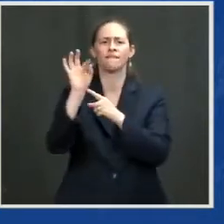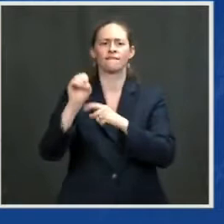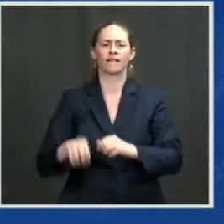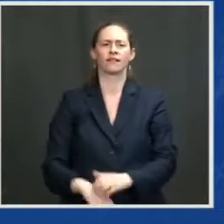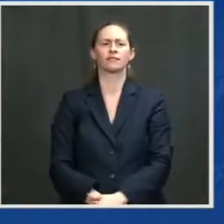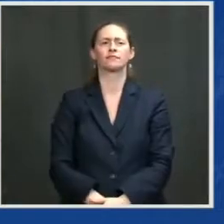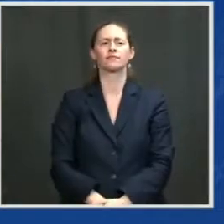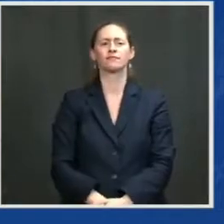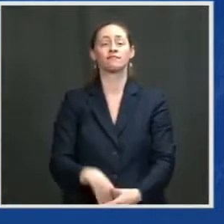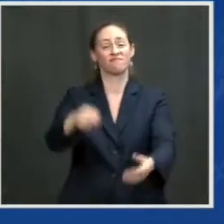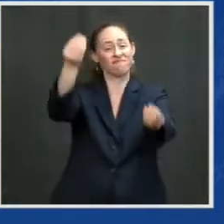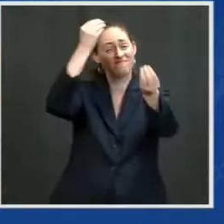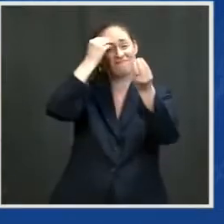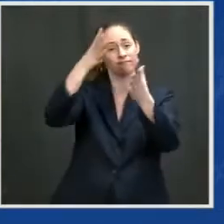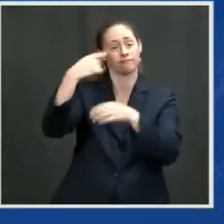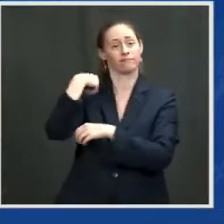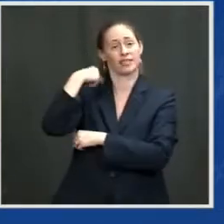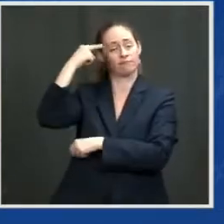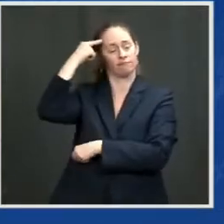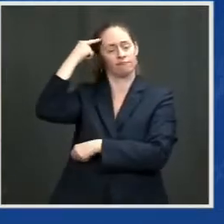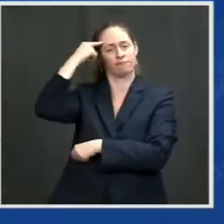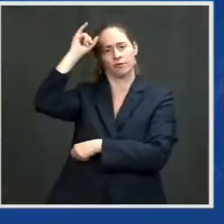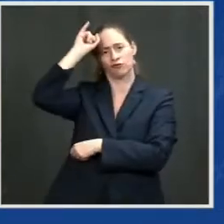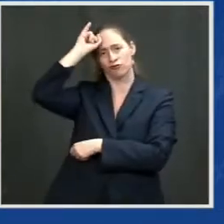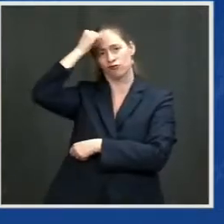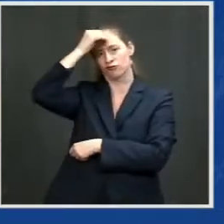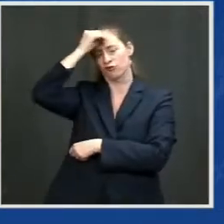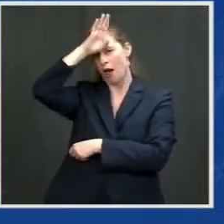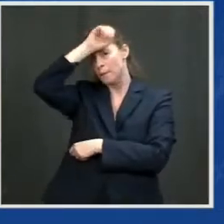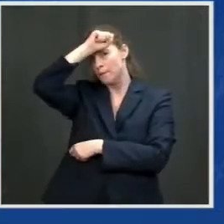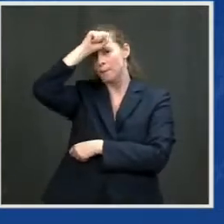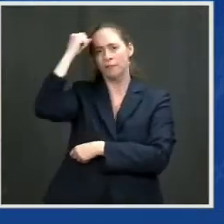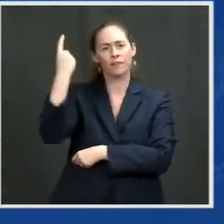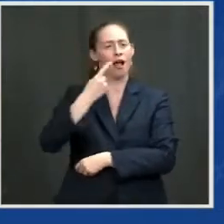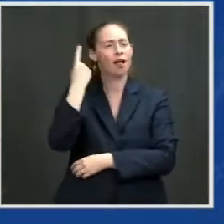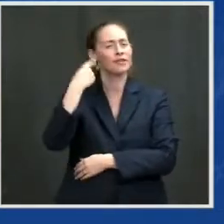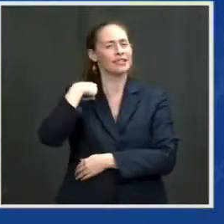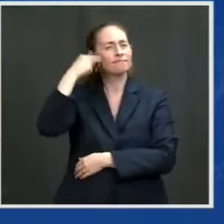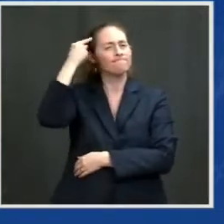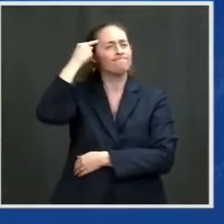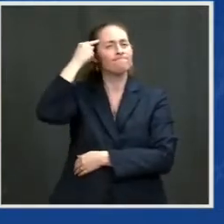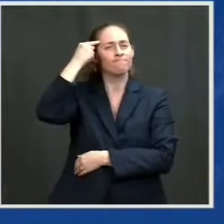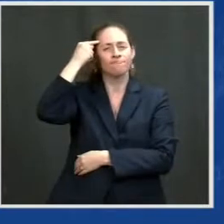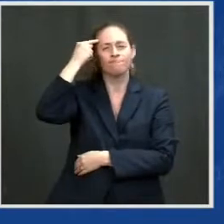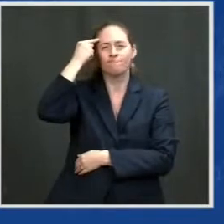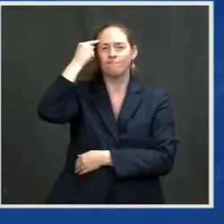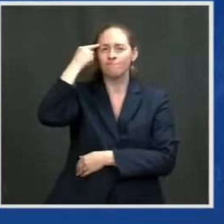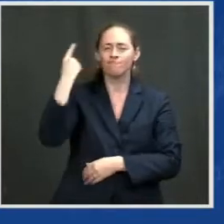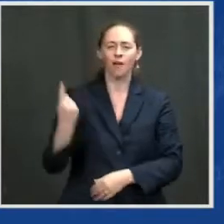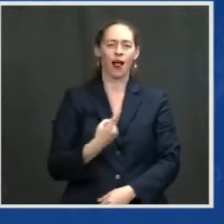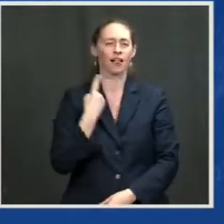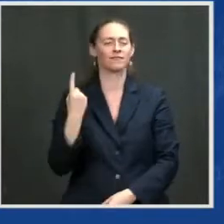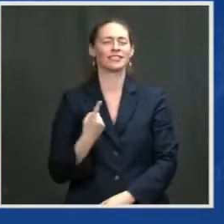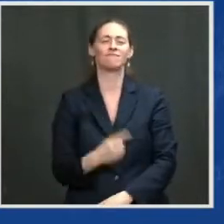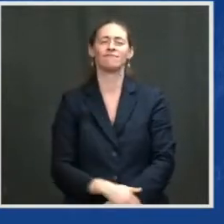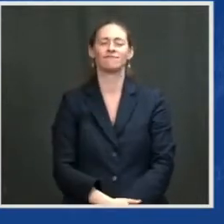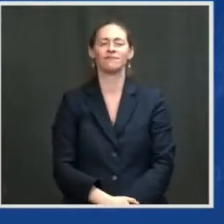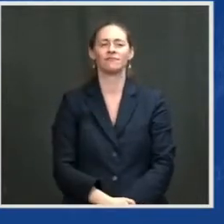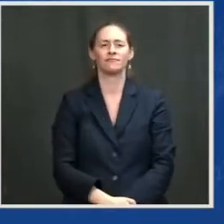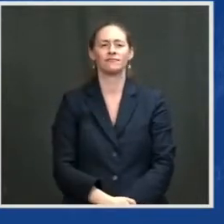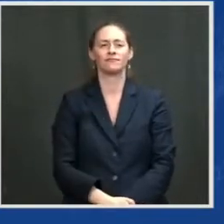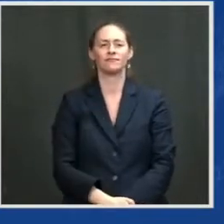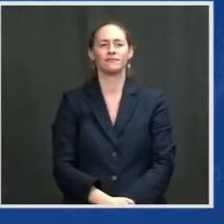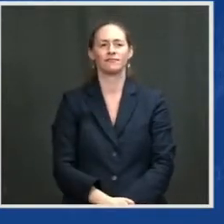jobs. Everything we're gone through is now the blinders have been taken off the American